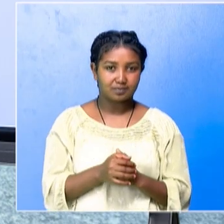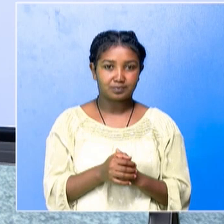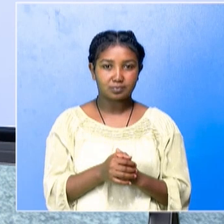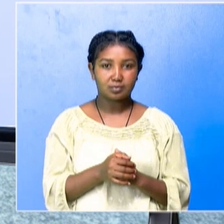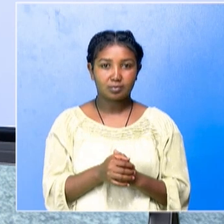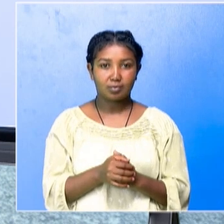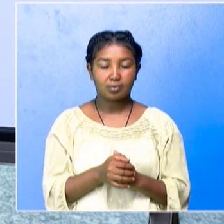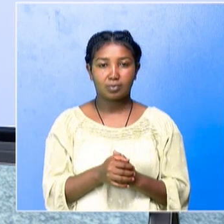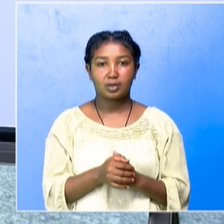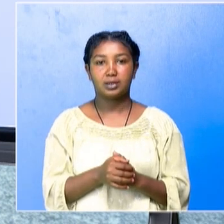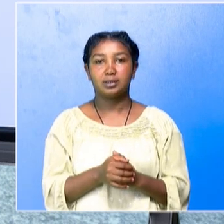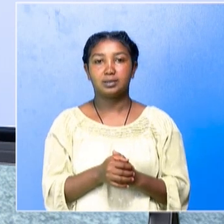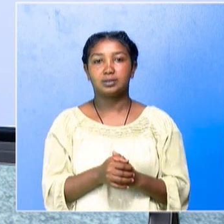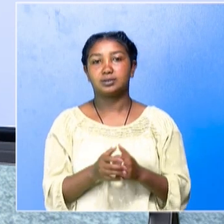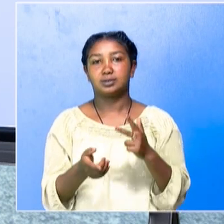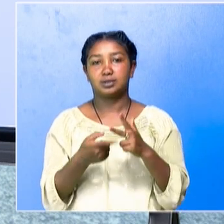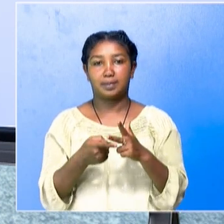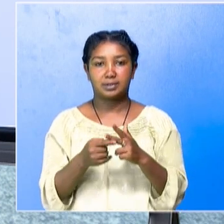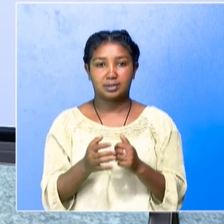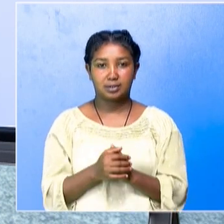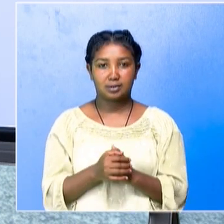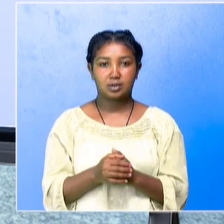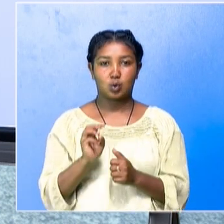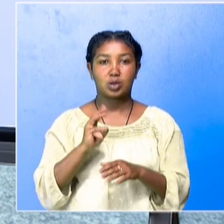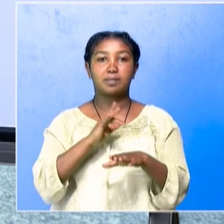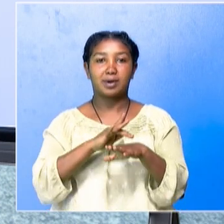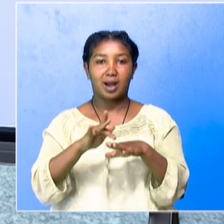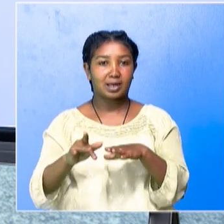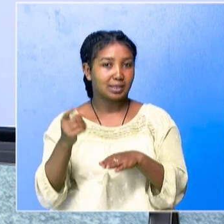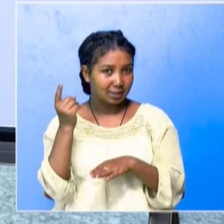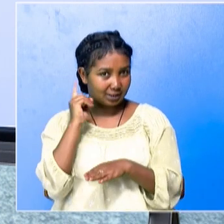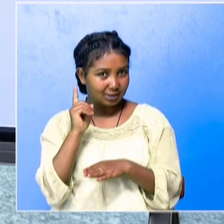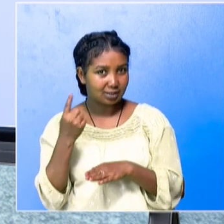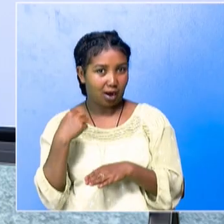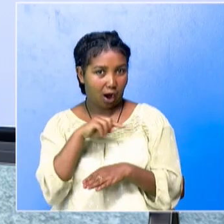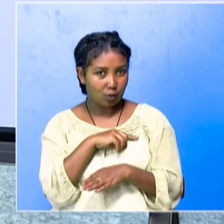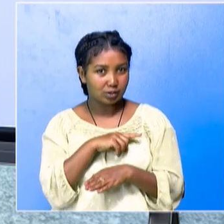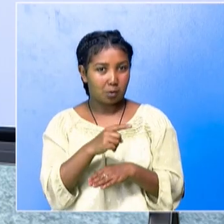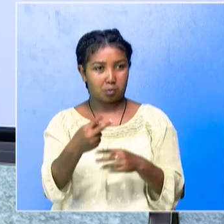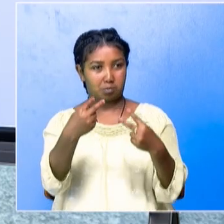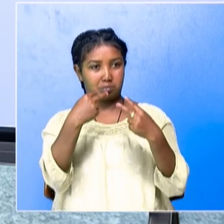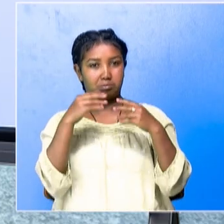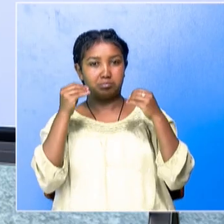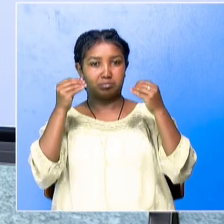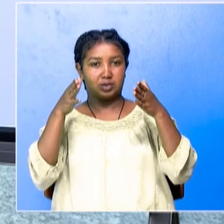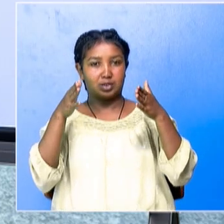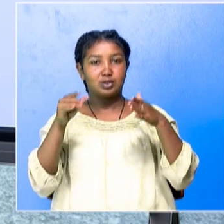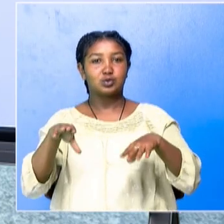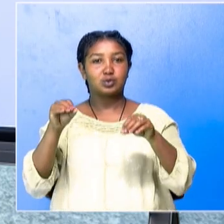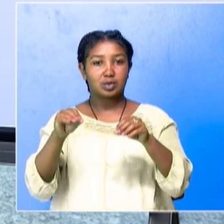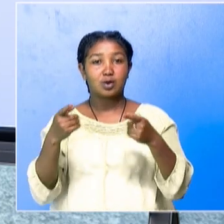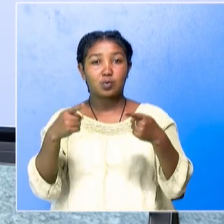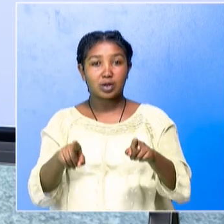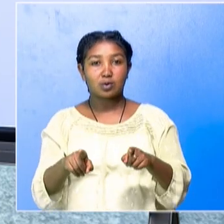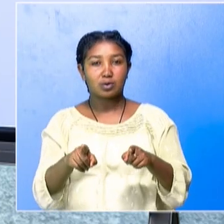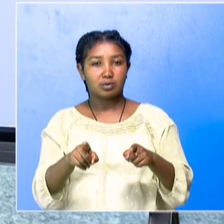outside. Here is question number 3. We blank listen our teacher. Students, when